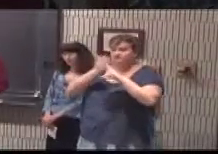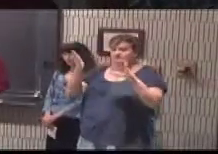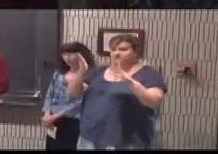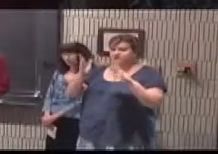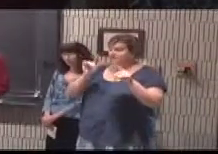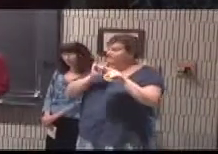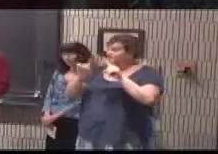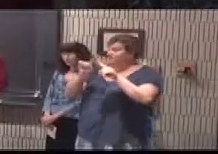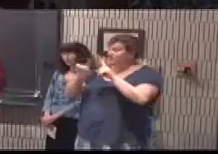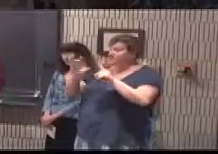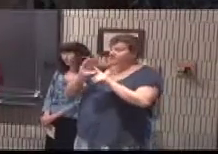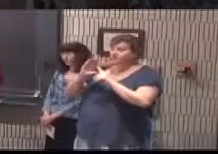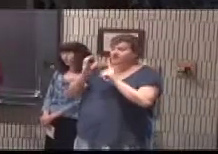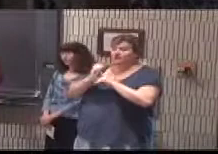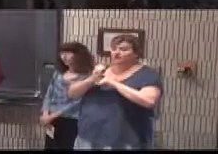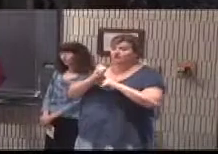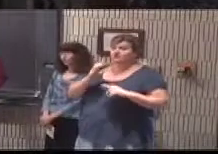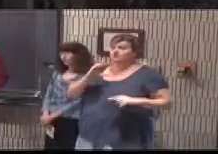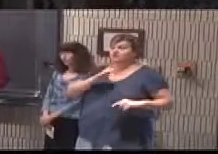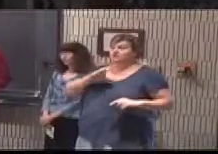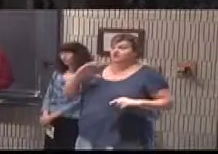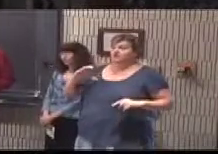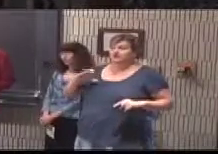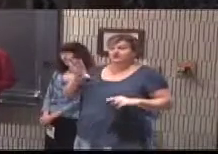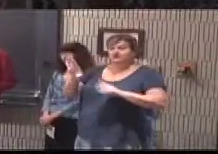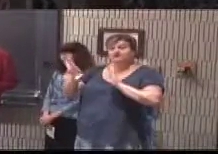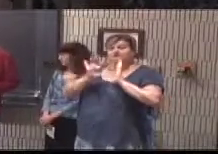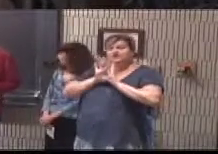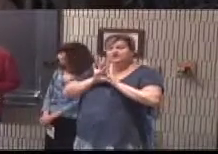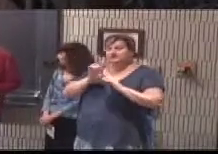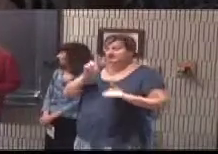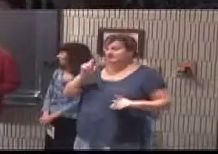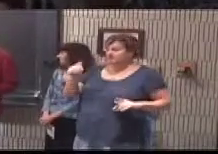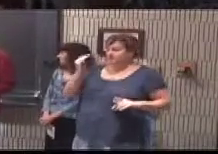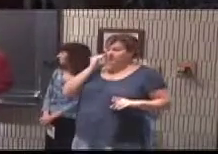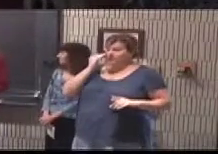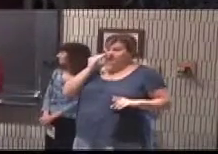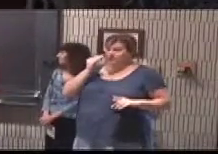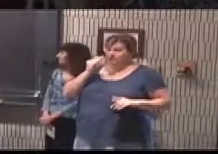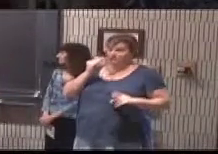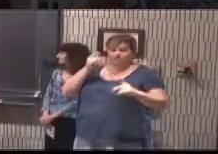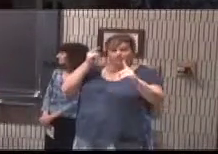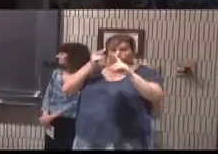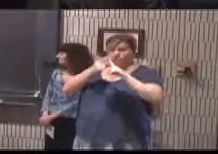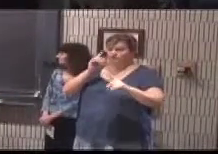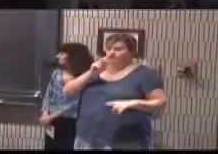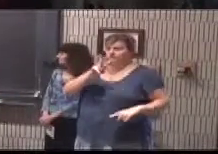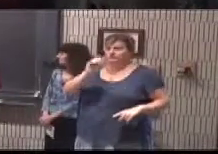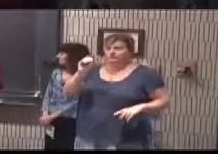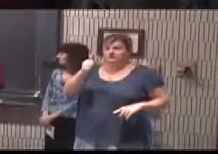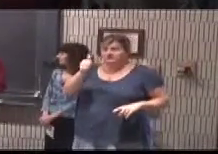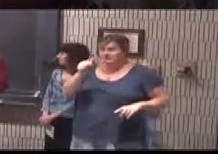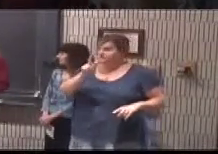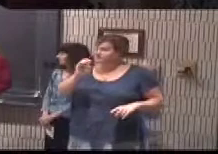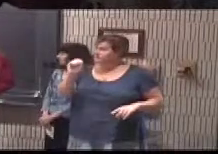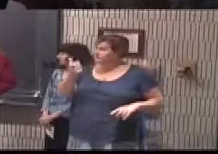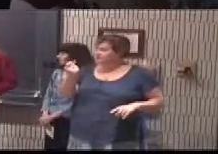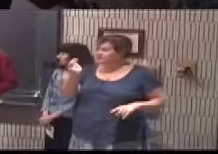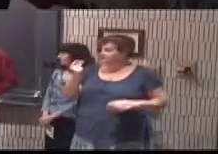Multicultural Committee has selected disability awareness as one of its goals for this 2010-2011 calendar